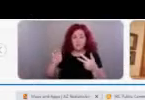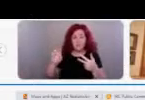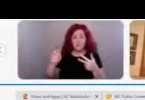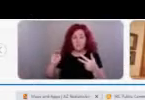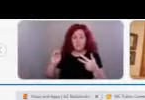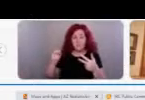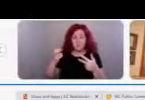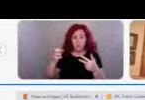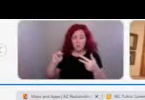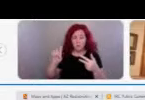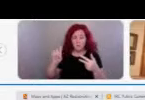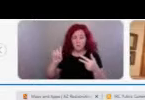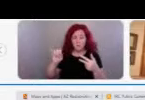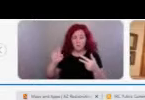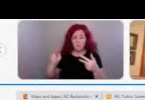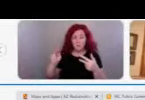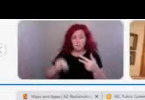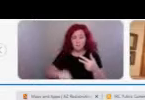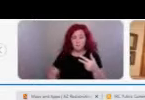hamdian